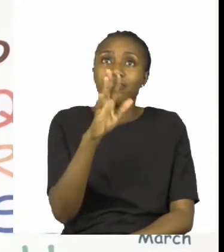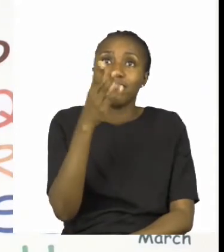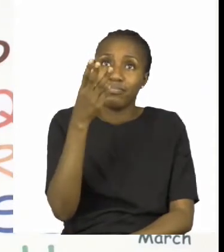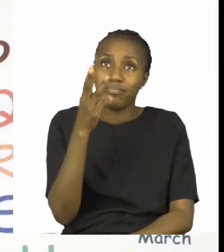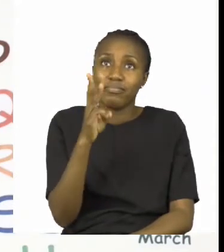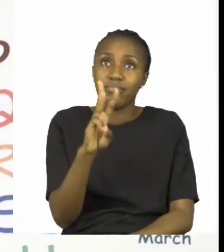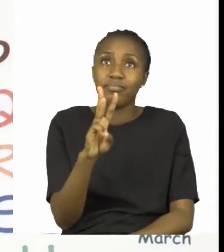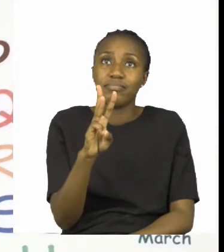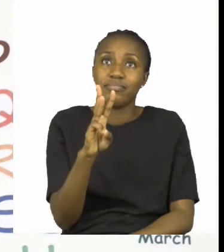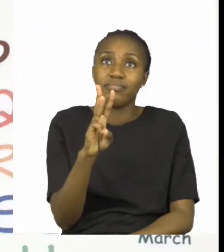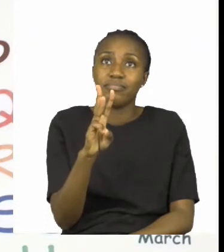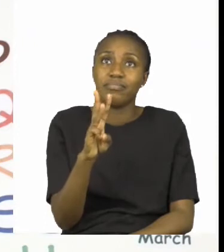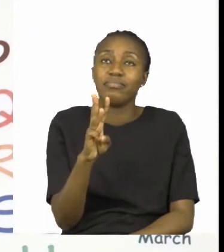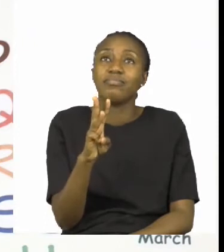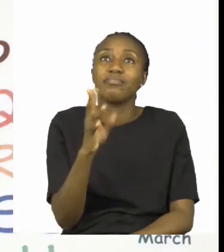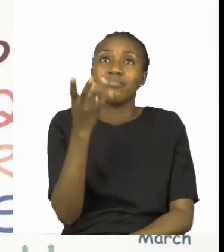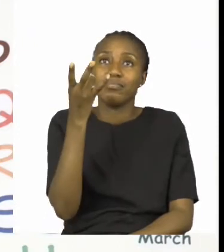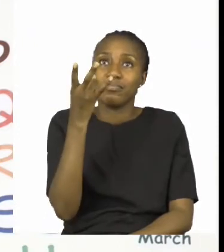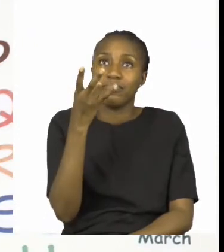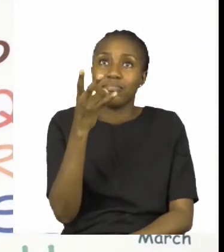5, 6,